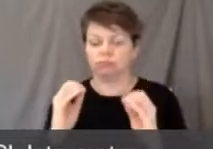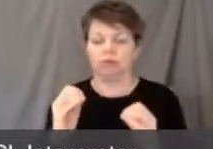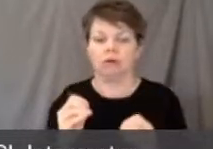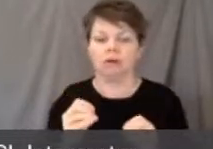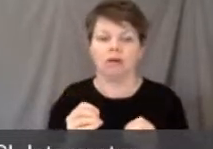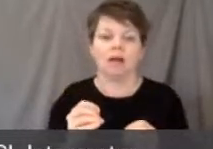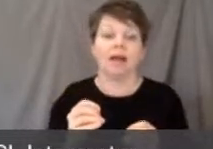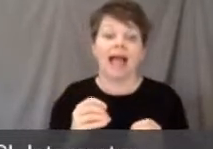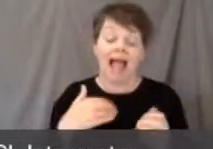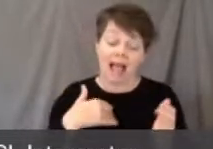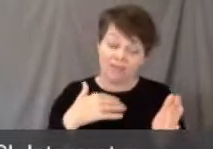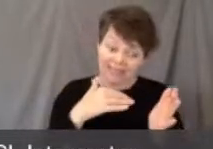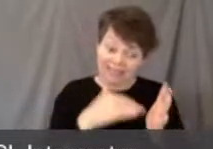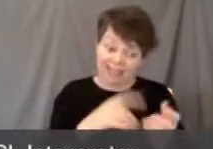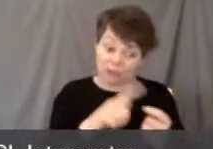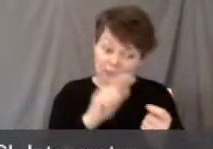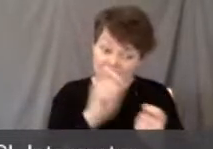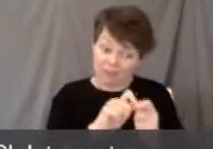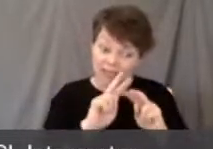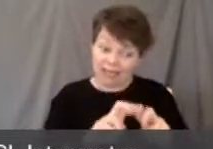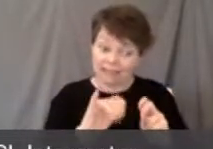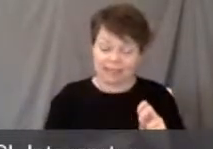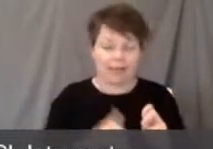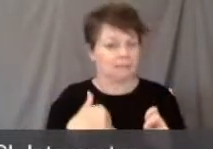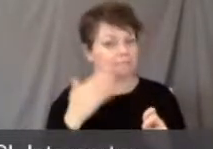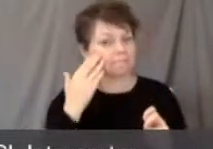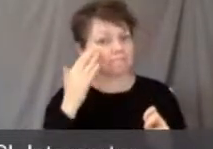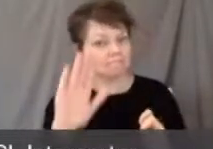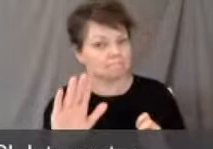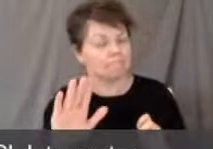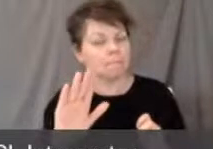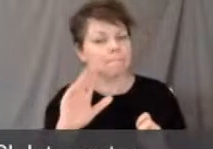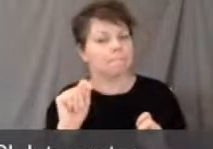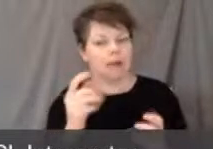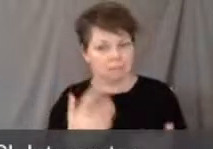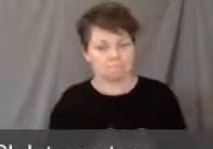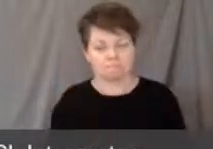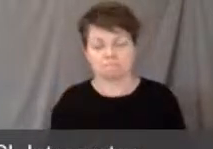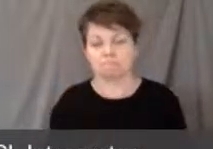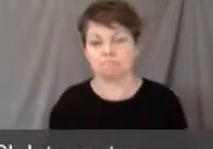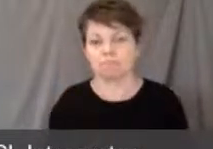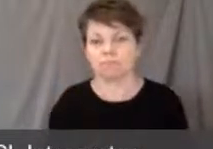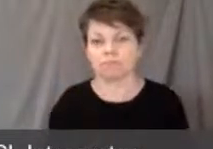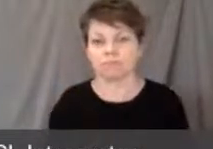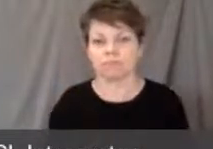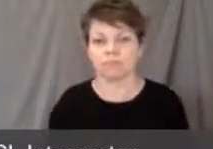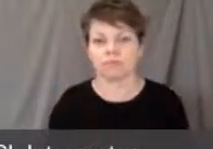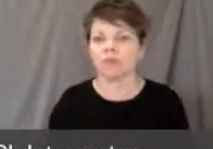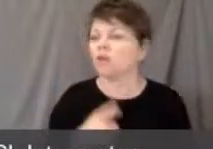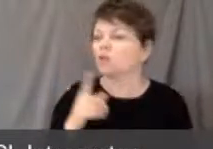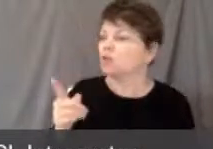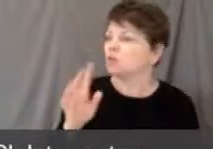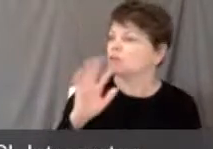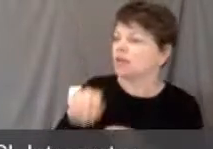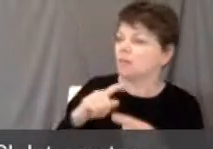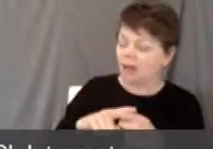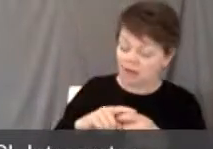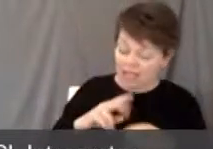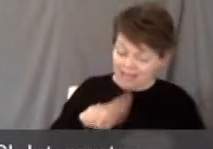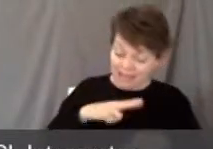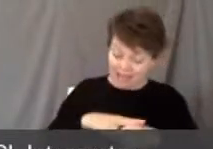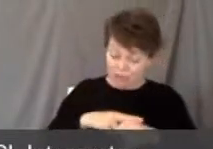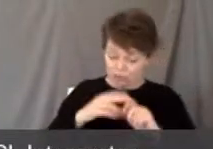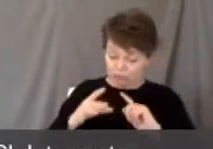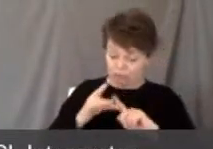been a study specifically looking at that I'm aware of. Great. I know you also referenced the waning immunity from the natural infection as